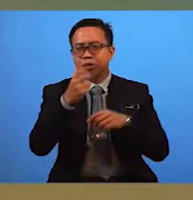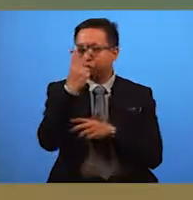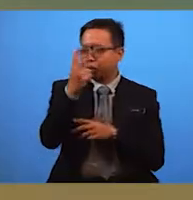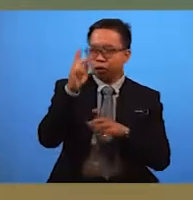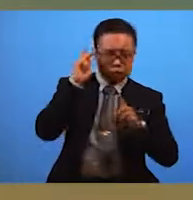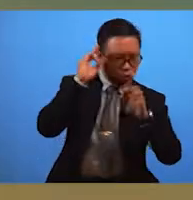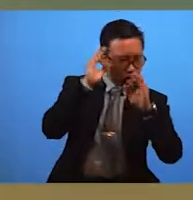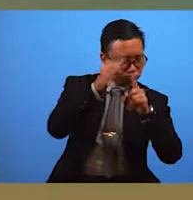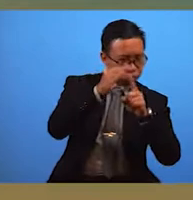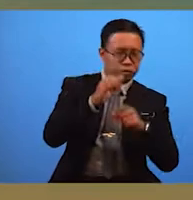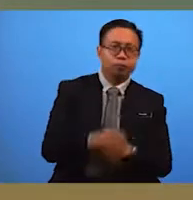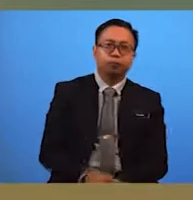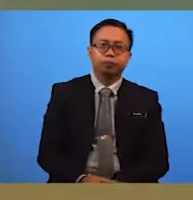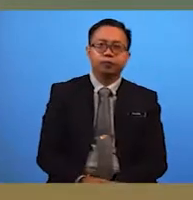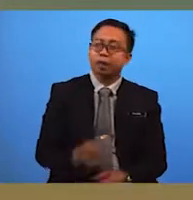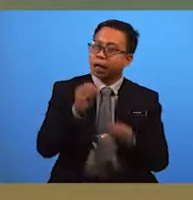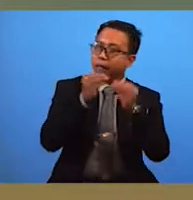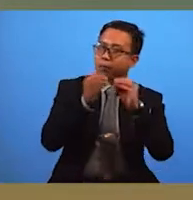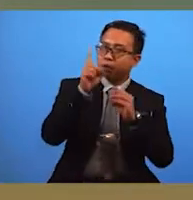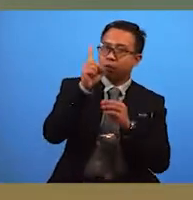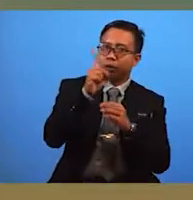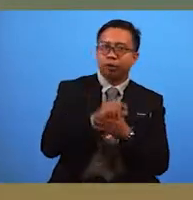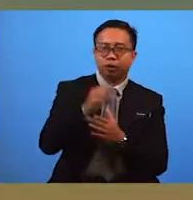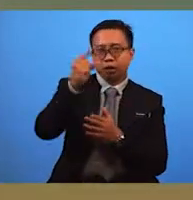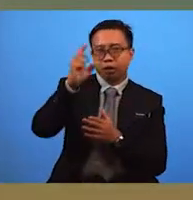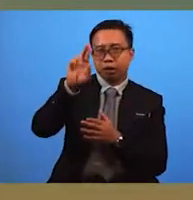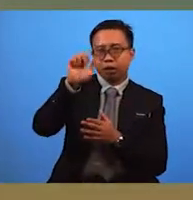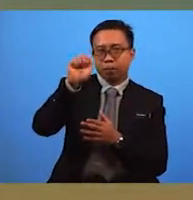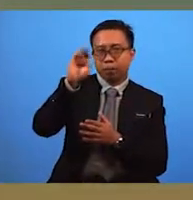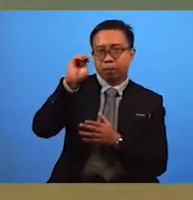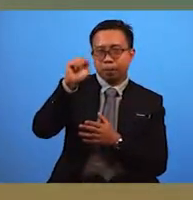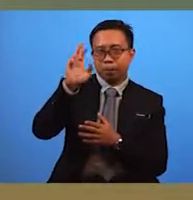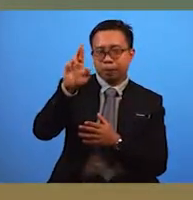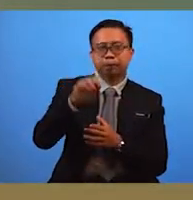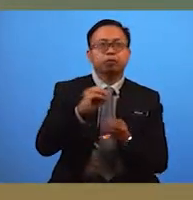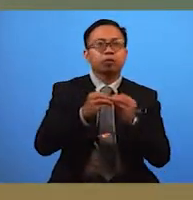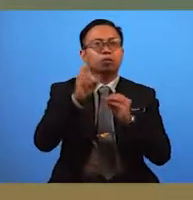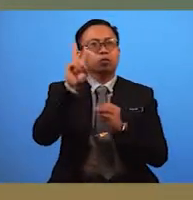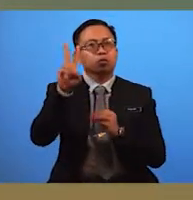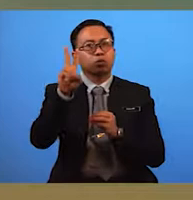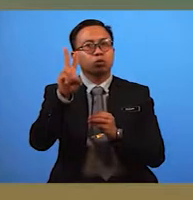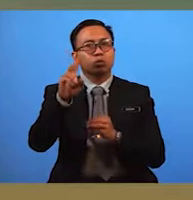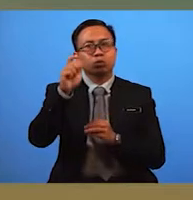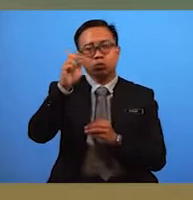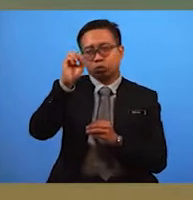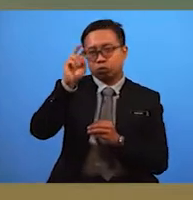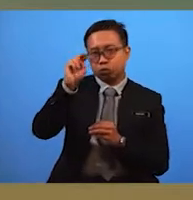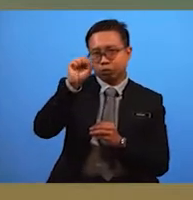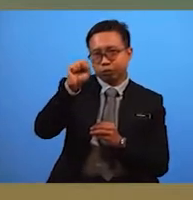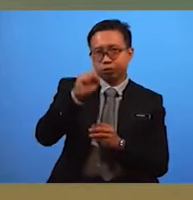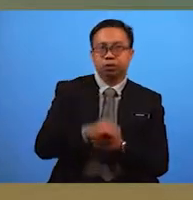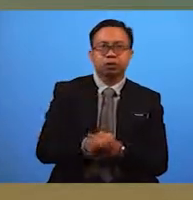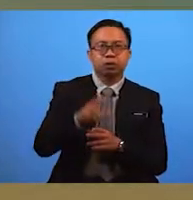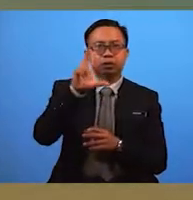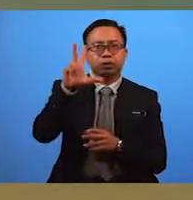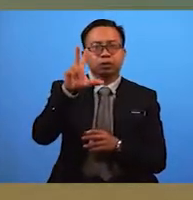to. Number 1, grammar. Number 2, the tone. Number